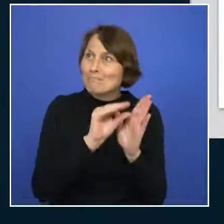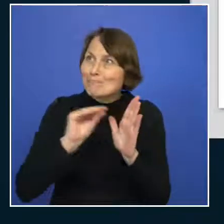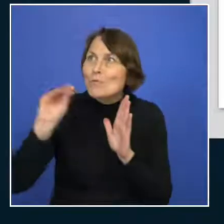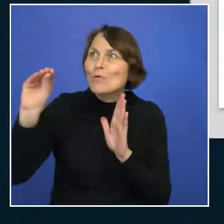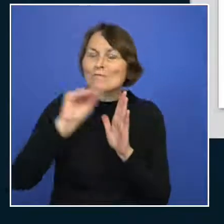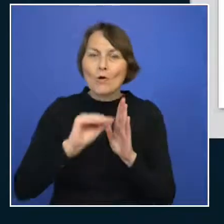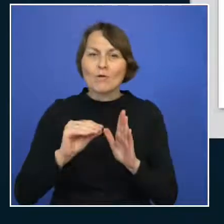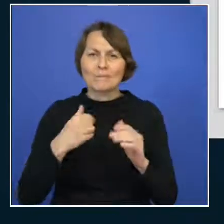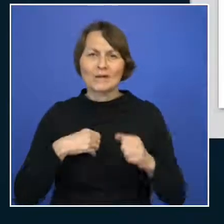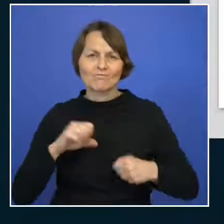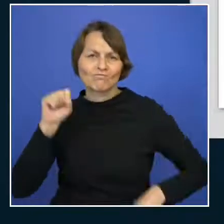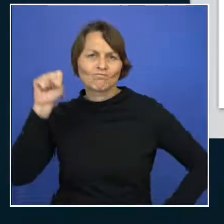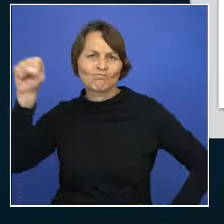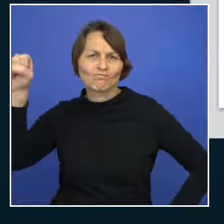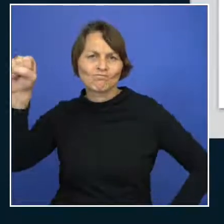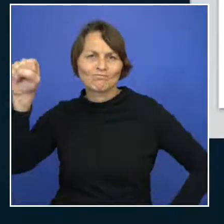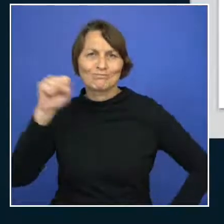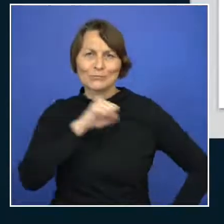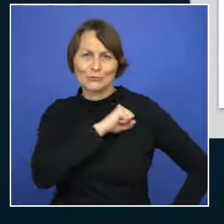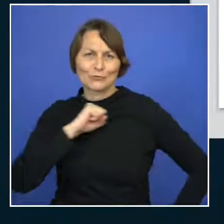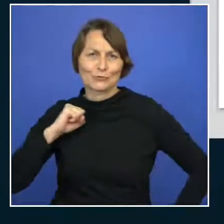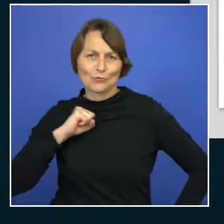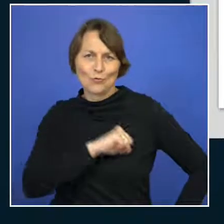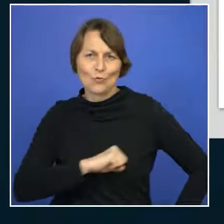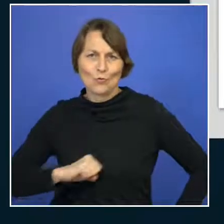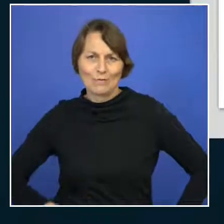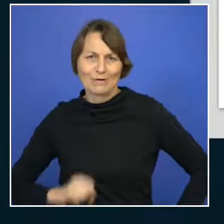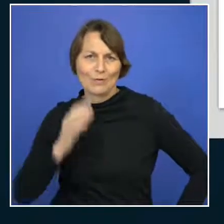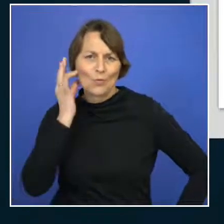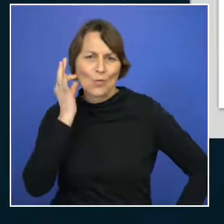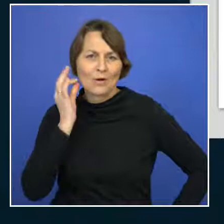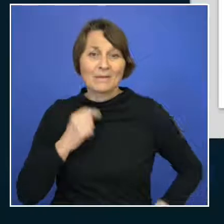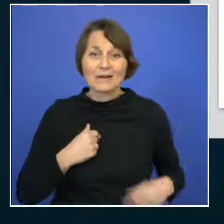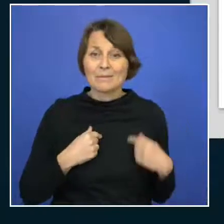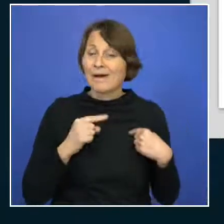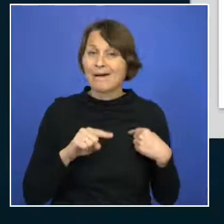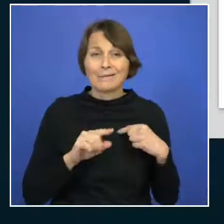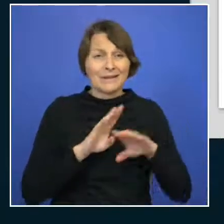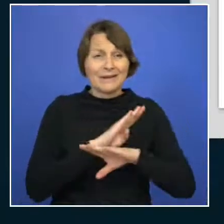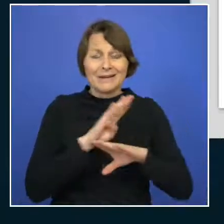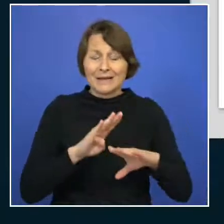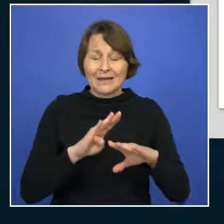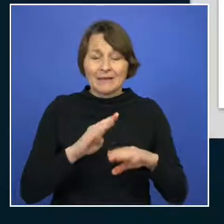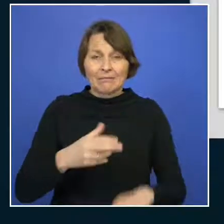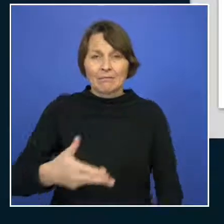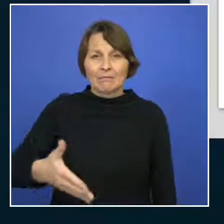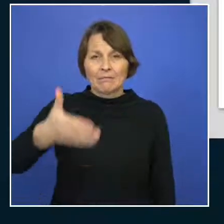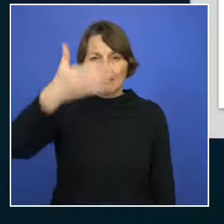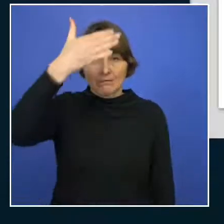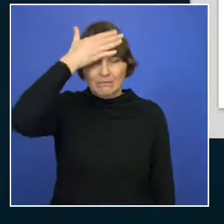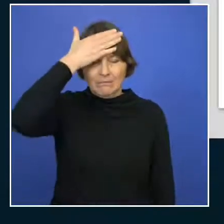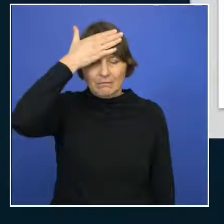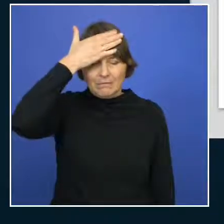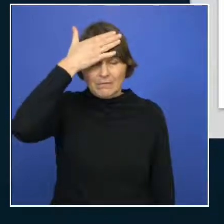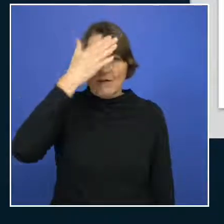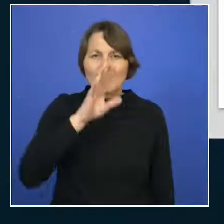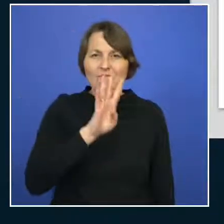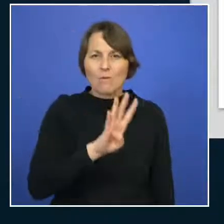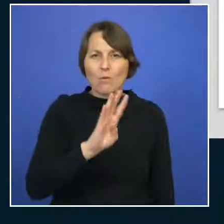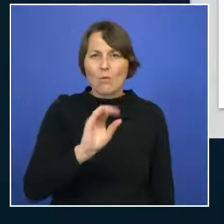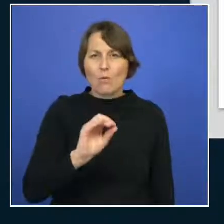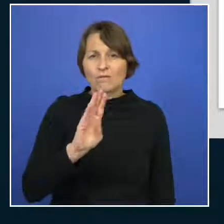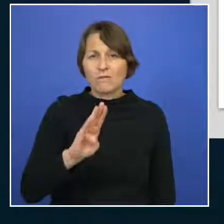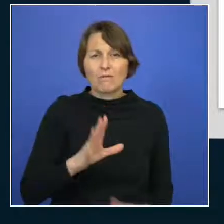superwoman, I ended up 404, which means that I got stressed because it was too much work to do, too